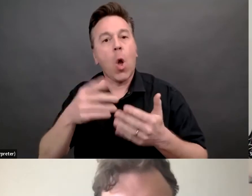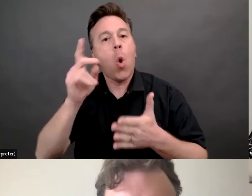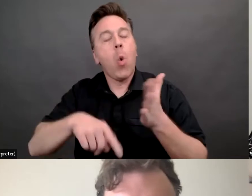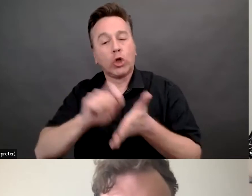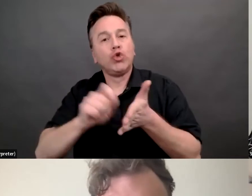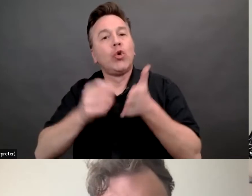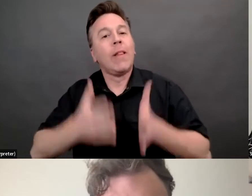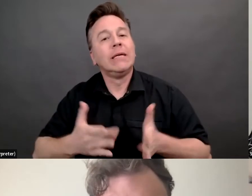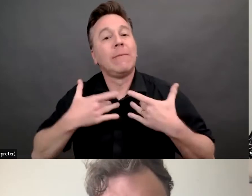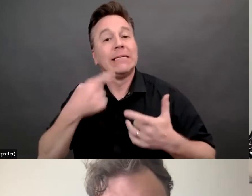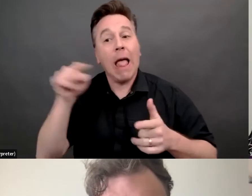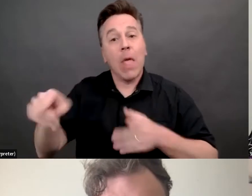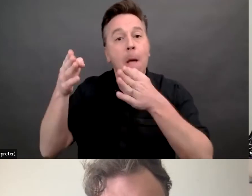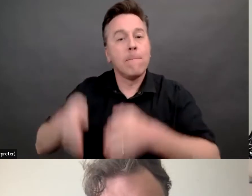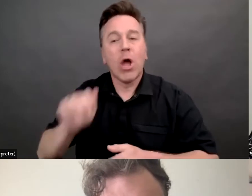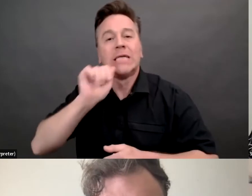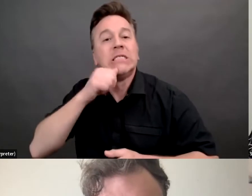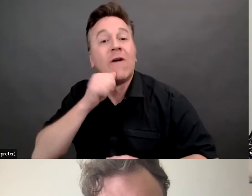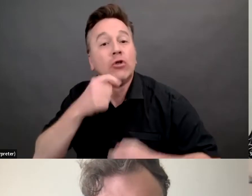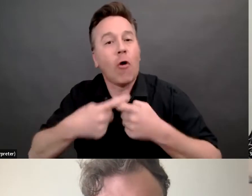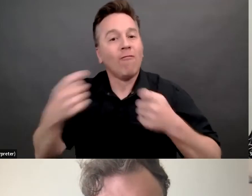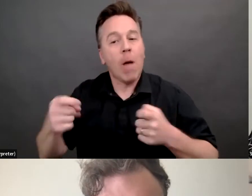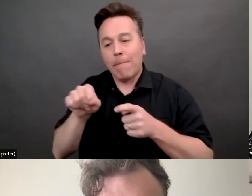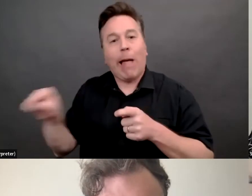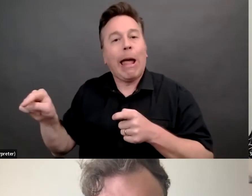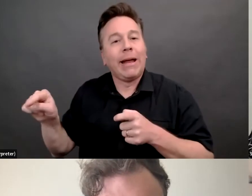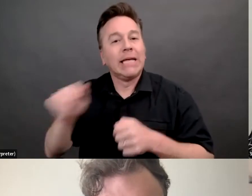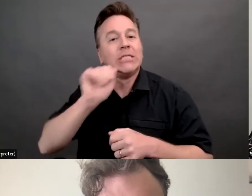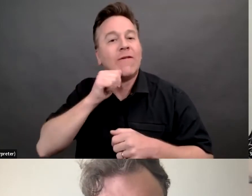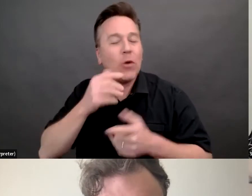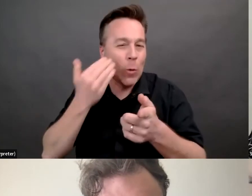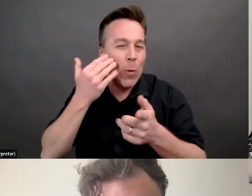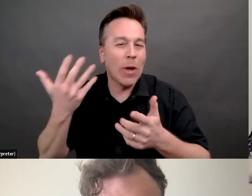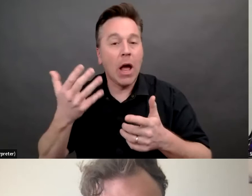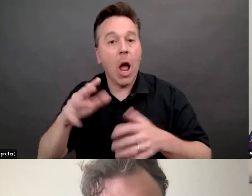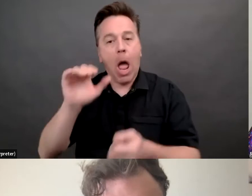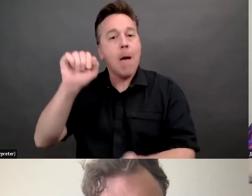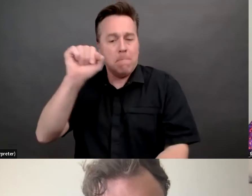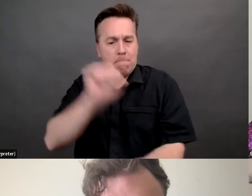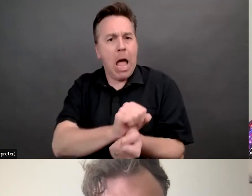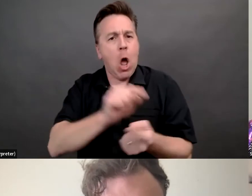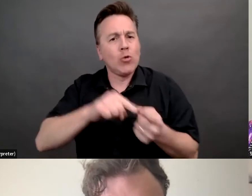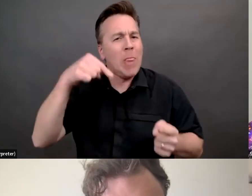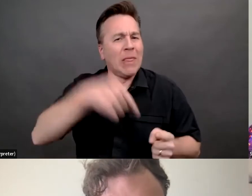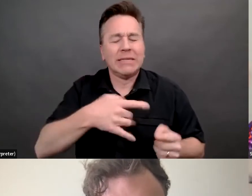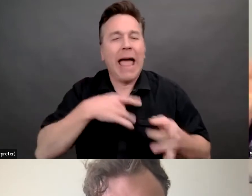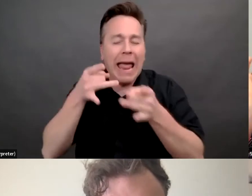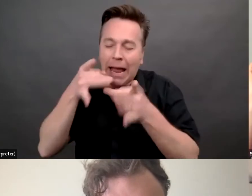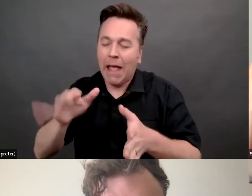journalists always say, like, this person suffers from this, or they're bound to this, and I hate